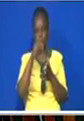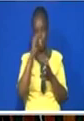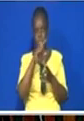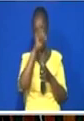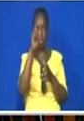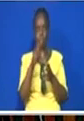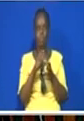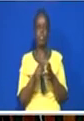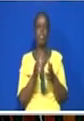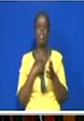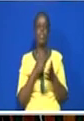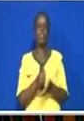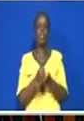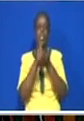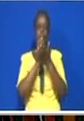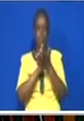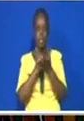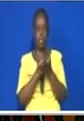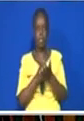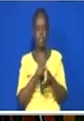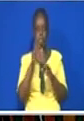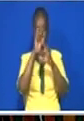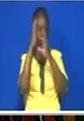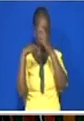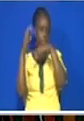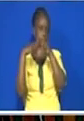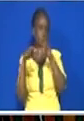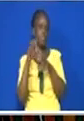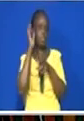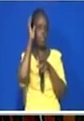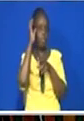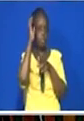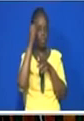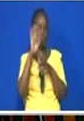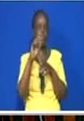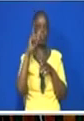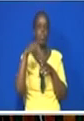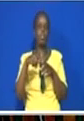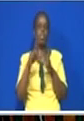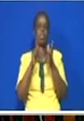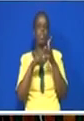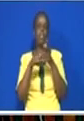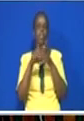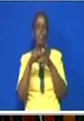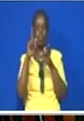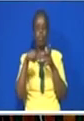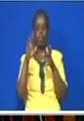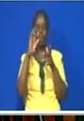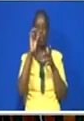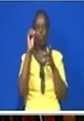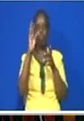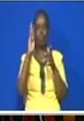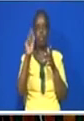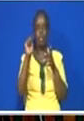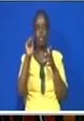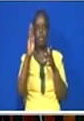question that will assist us to revise on the concept of calculating the probability